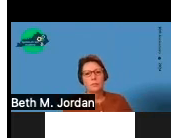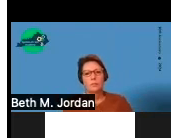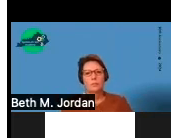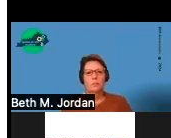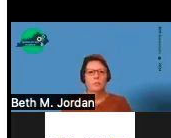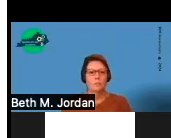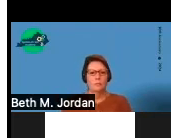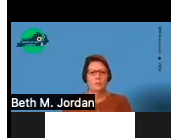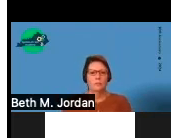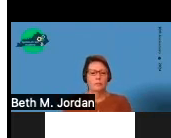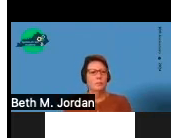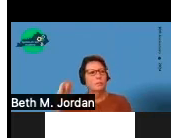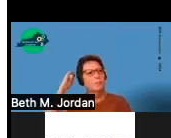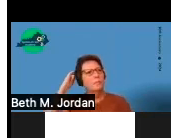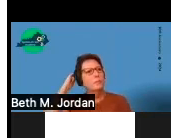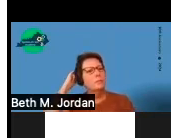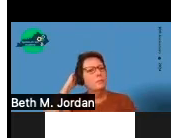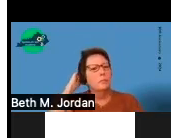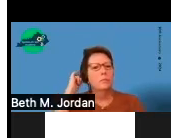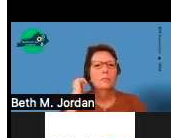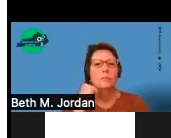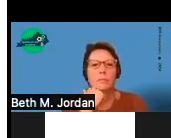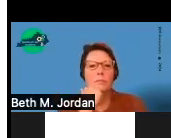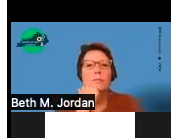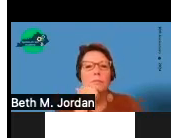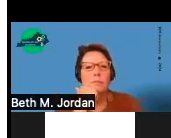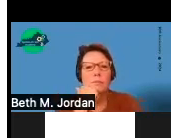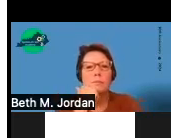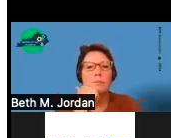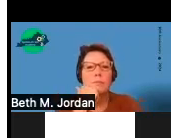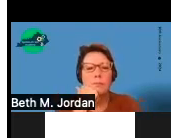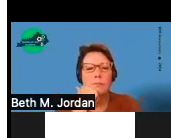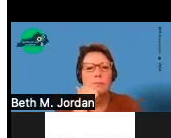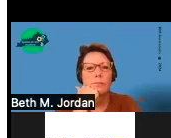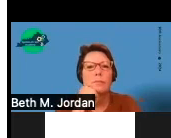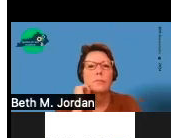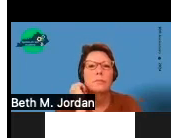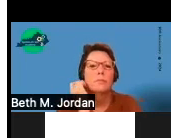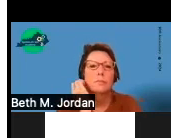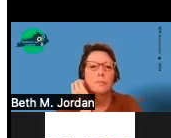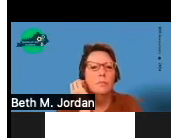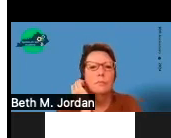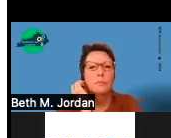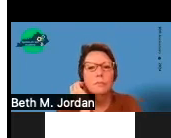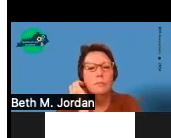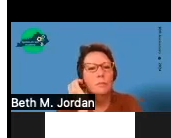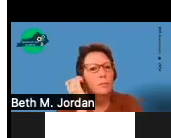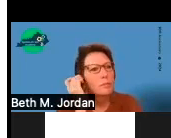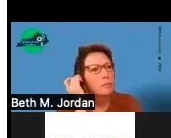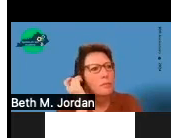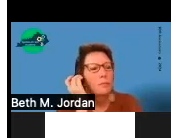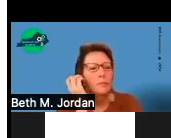also focuses on identifying prevention and early intervention strategies that will reduce over-reliance on